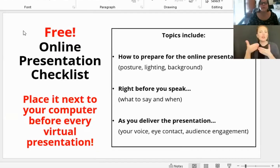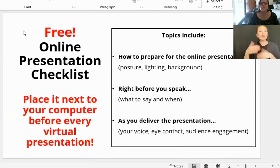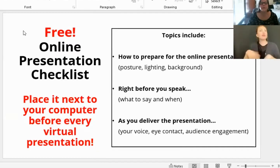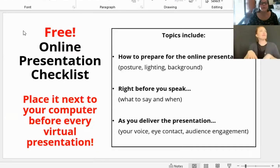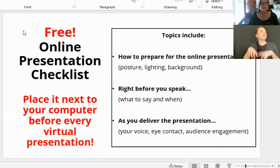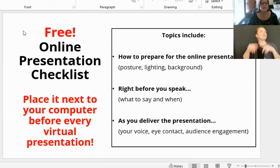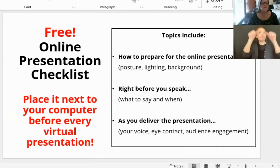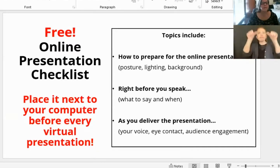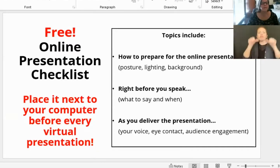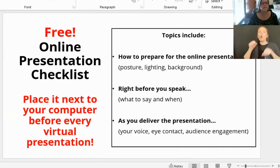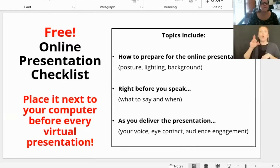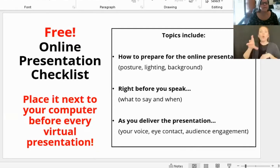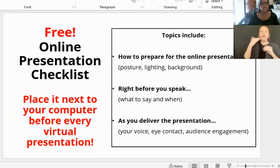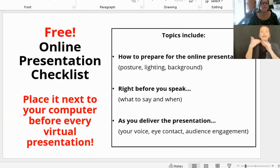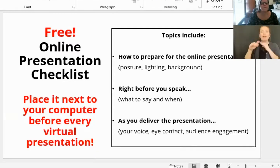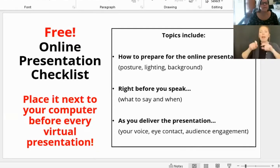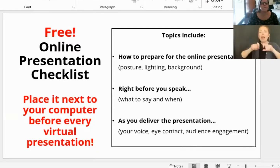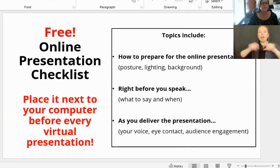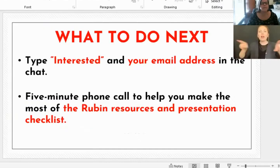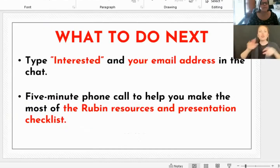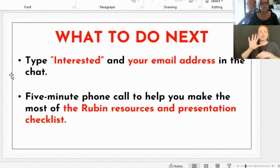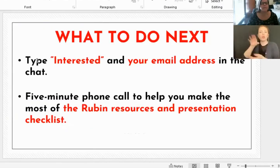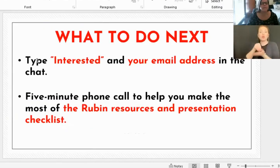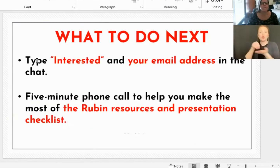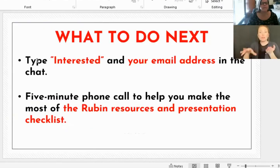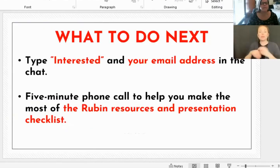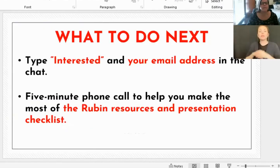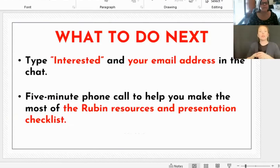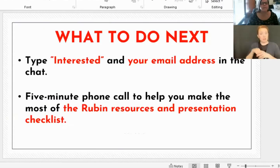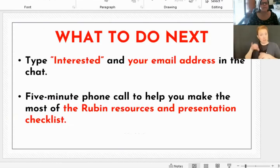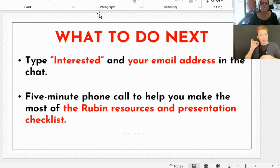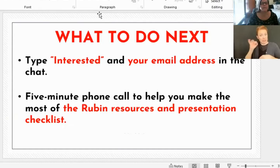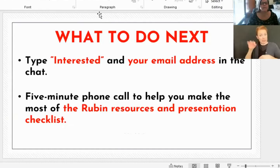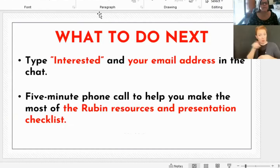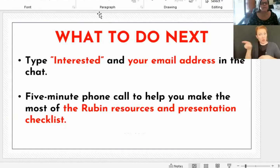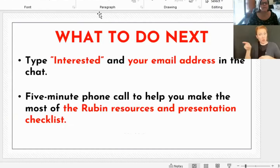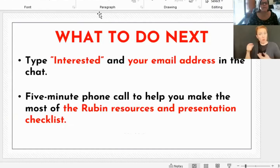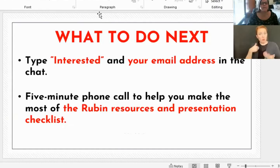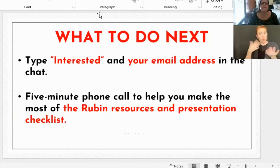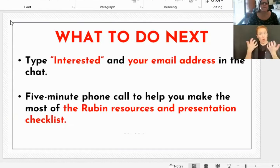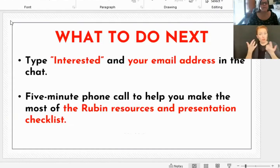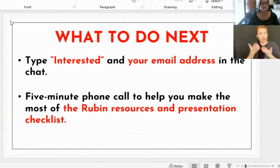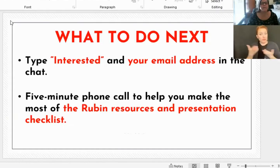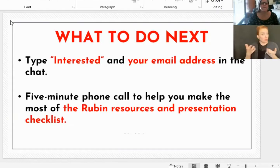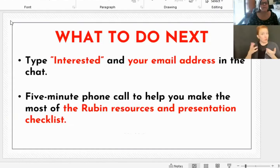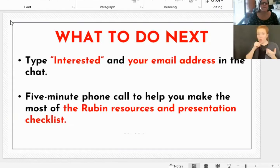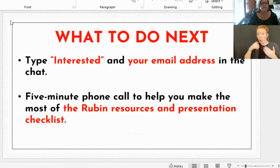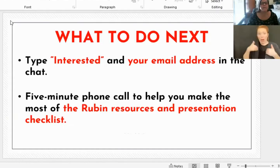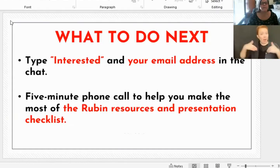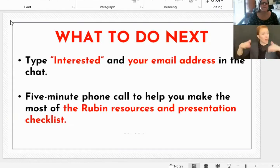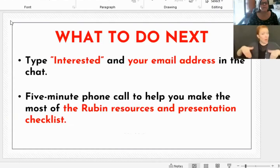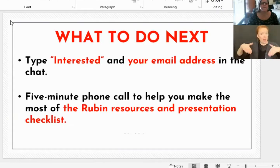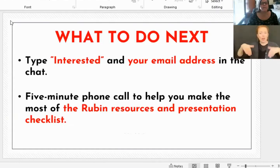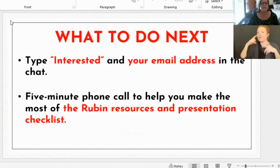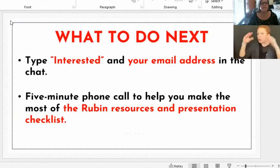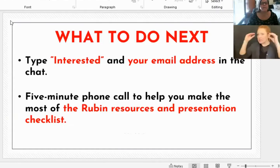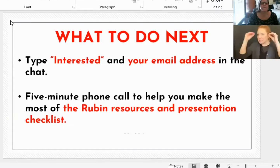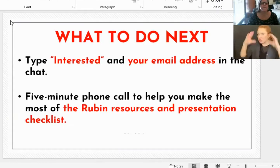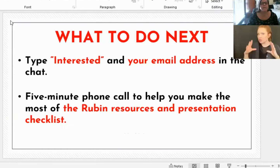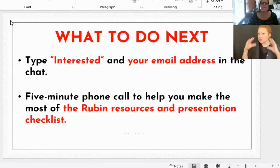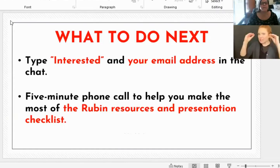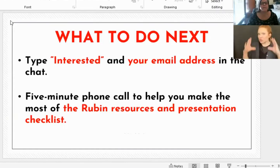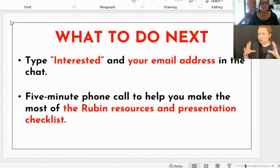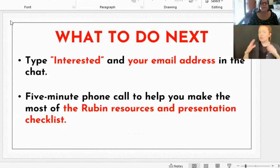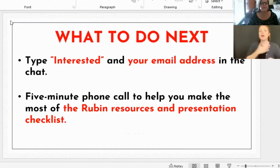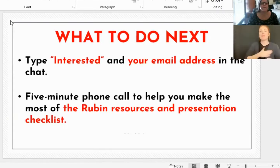your students. If you would like these resources and don't have them yet, this is for the teachers, okay? Please go to the